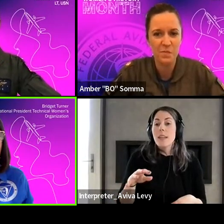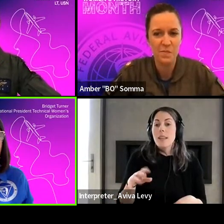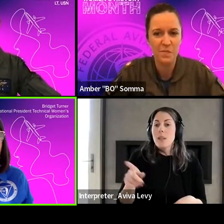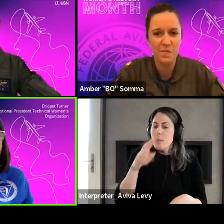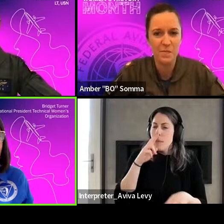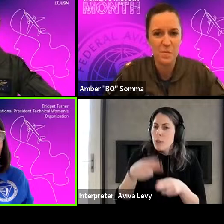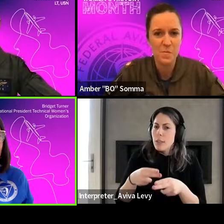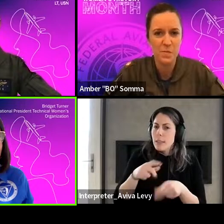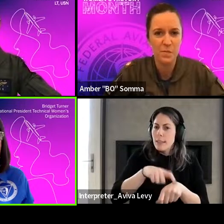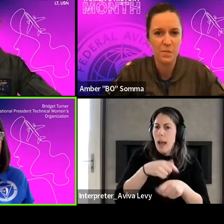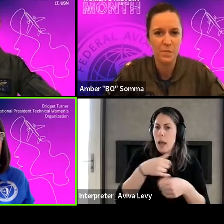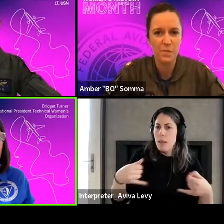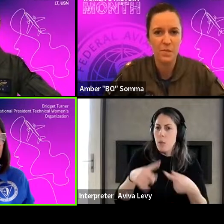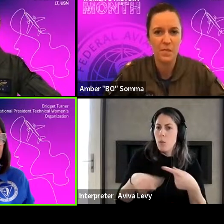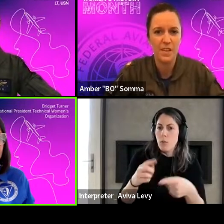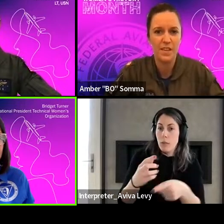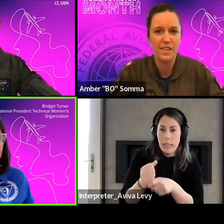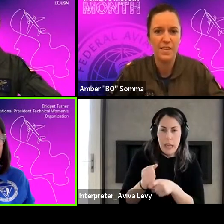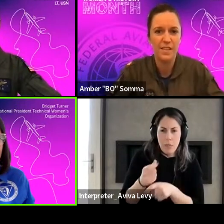frame in reference to getting a call name.